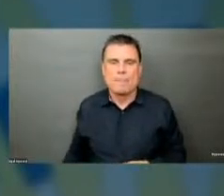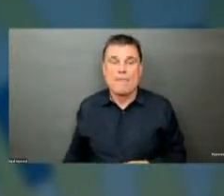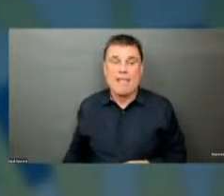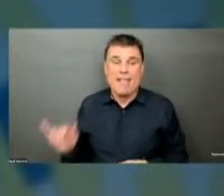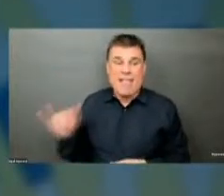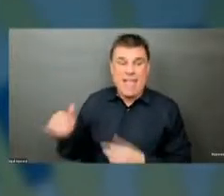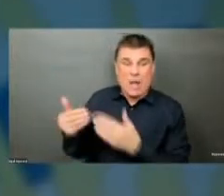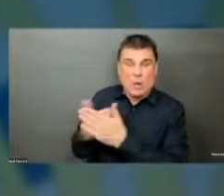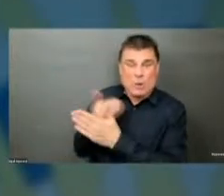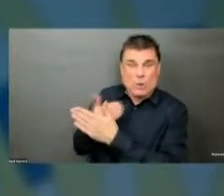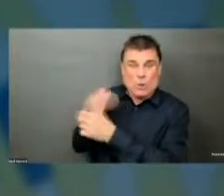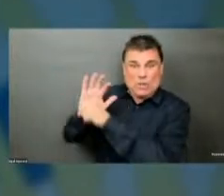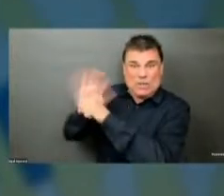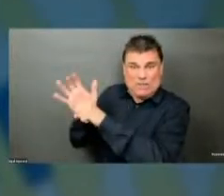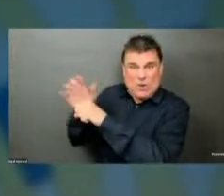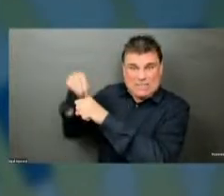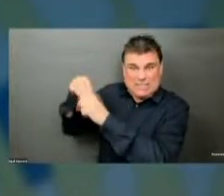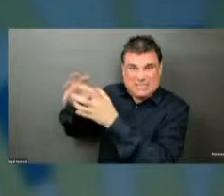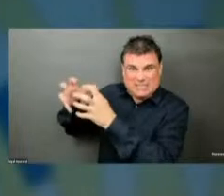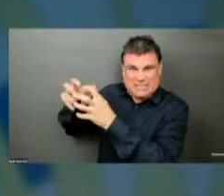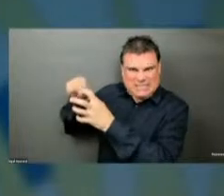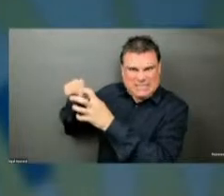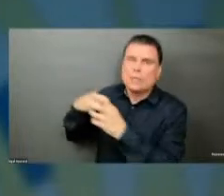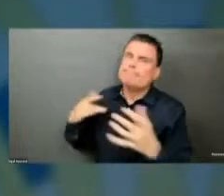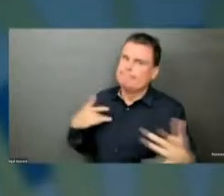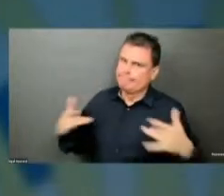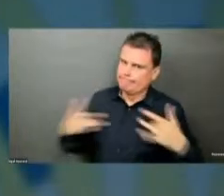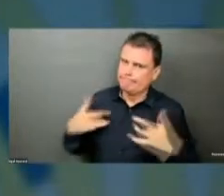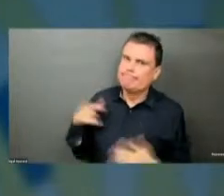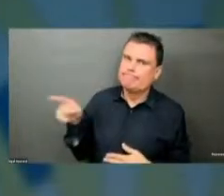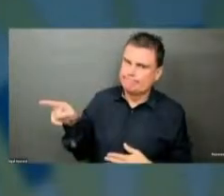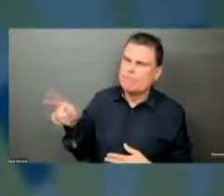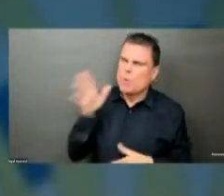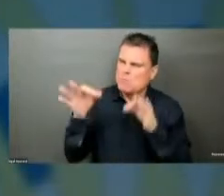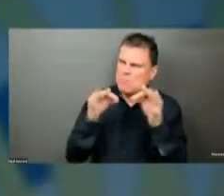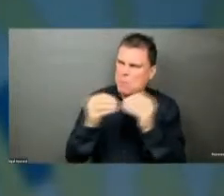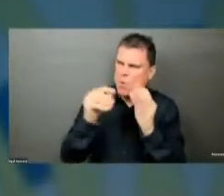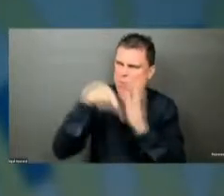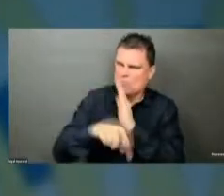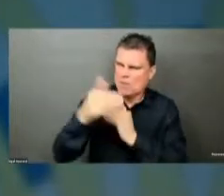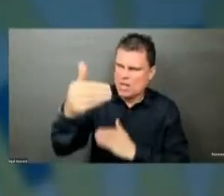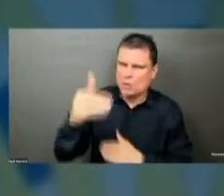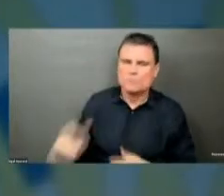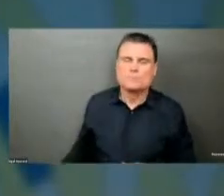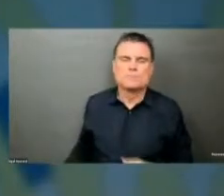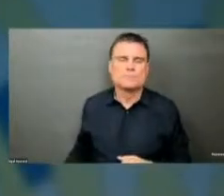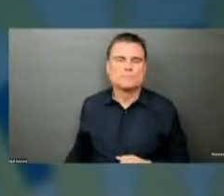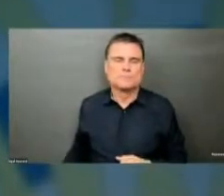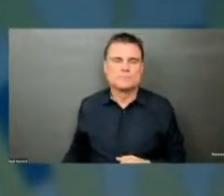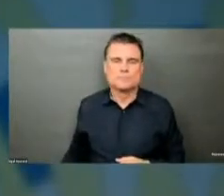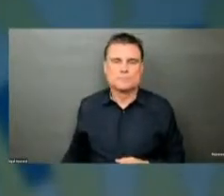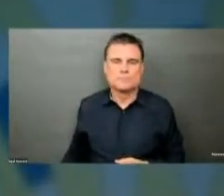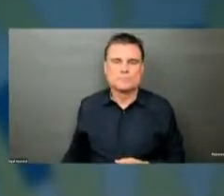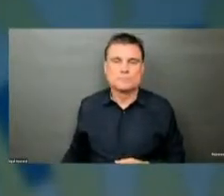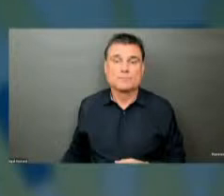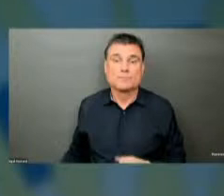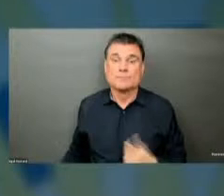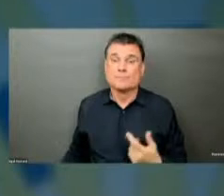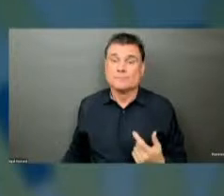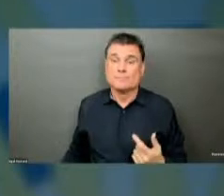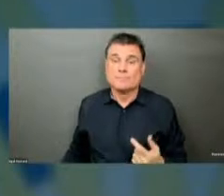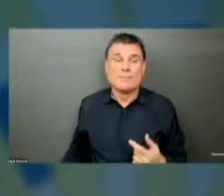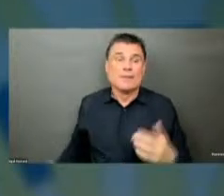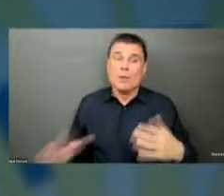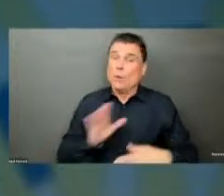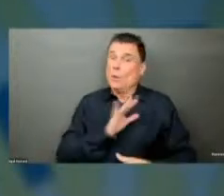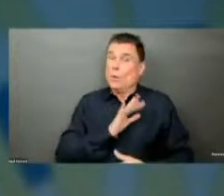minute. On our positive side, the things that are going to protect us and get us out of this pandemic is about